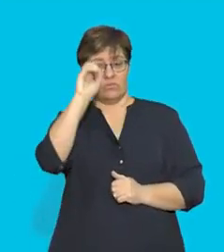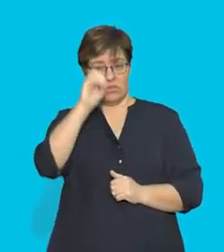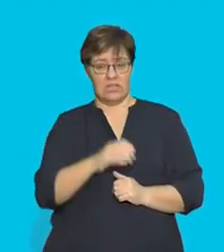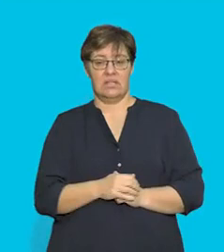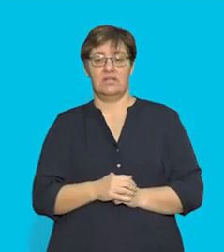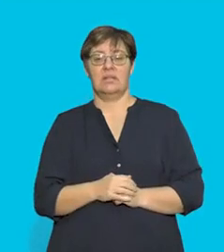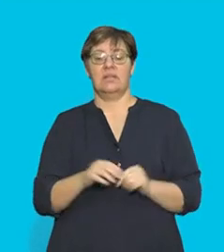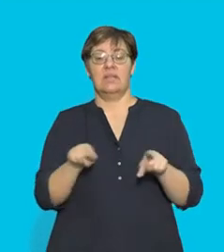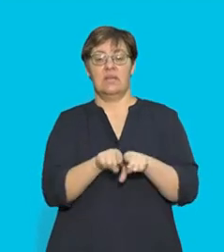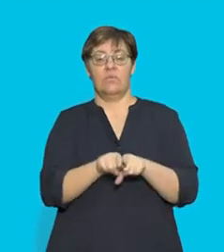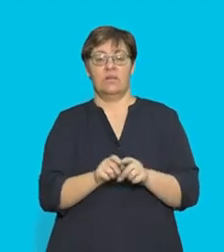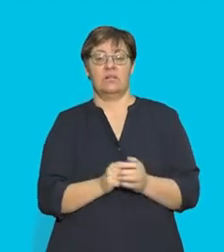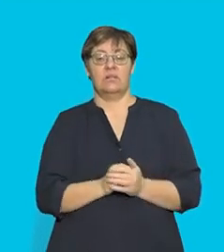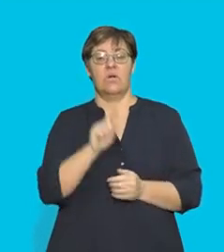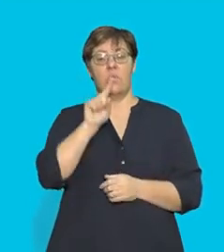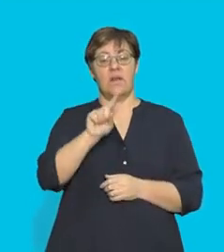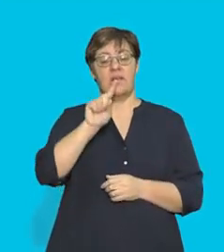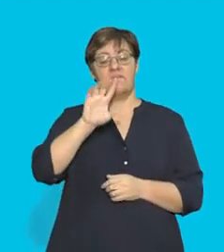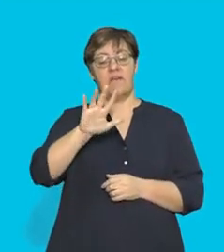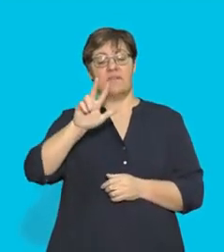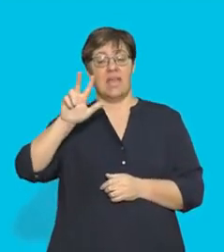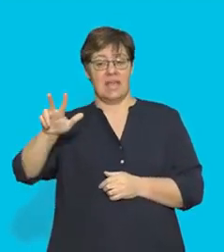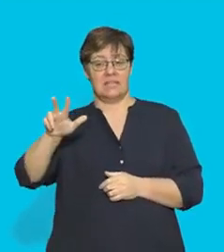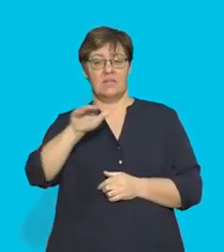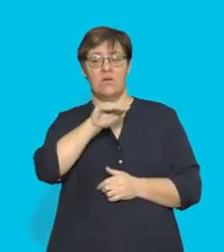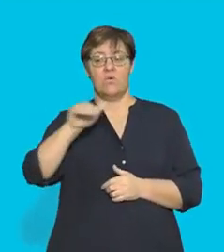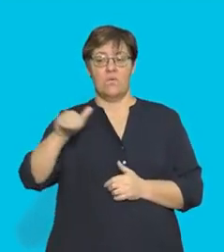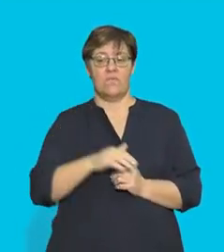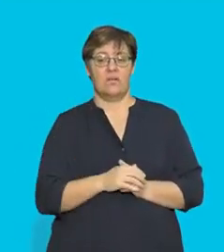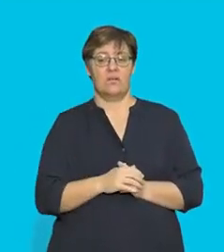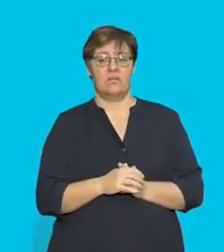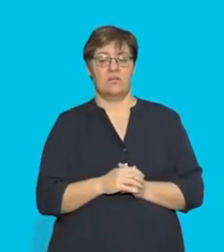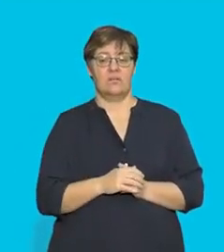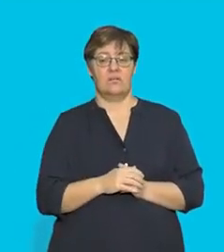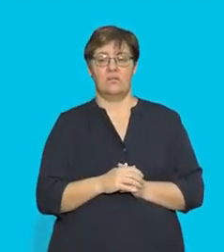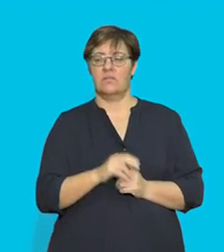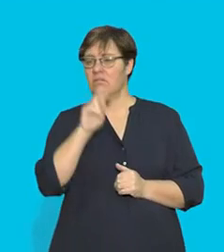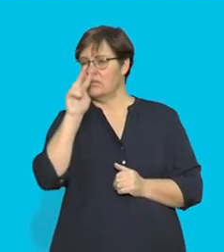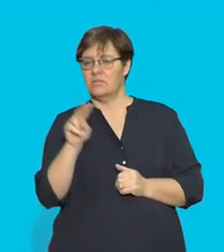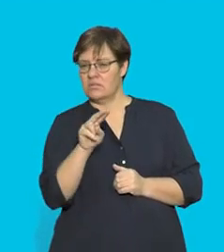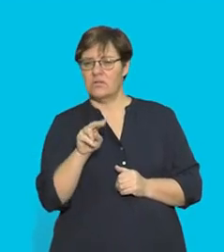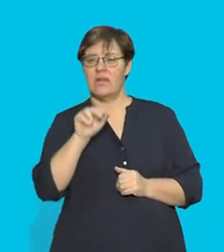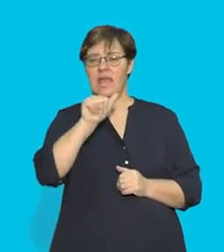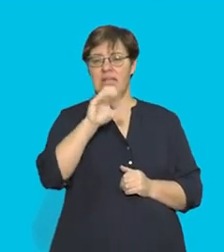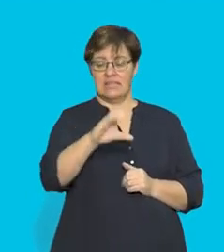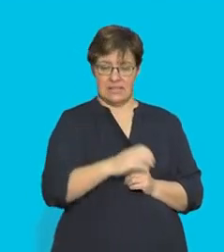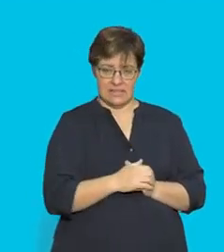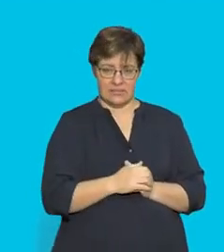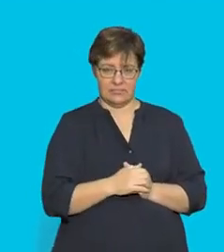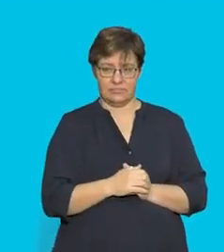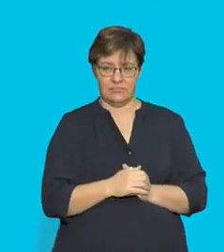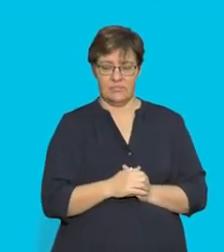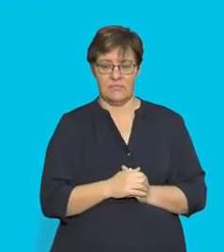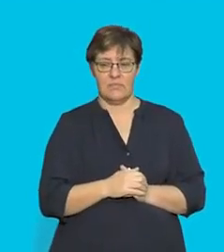degrees will equal to 158 over what we're looking for is AC.